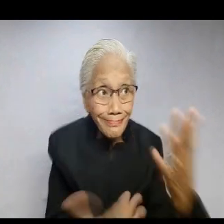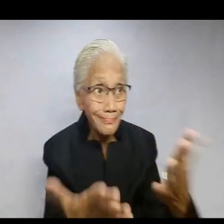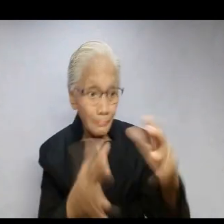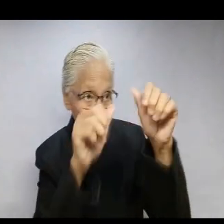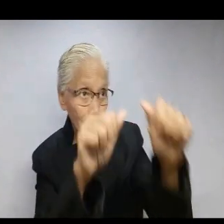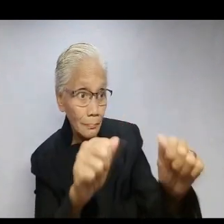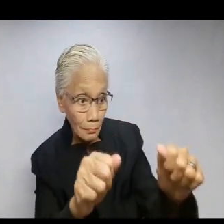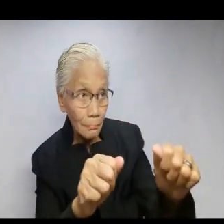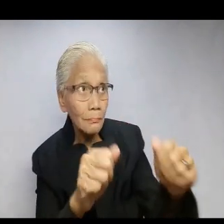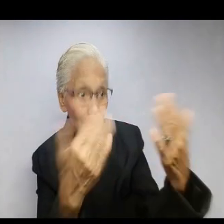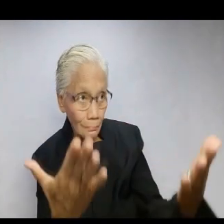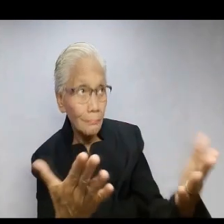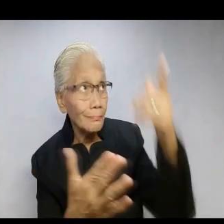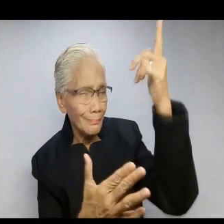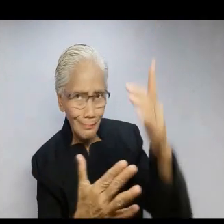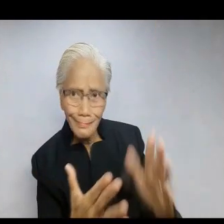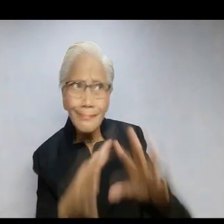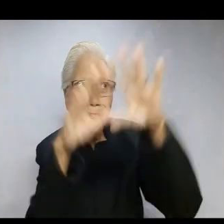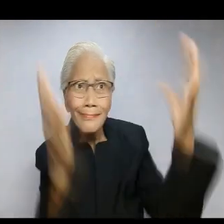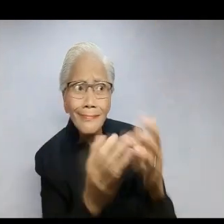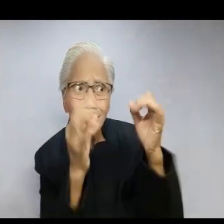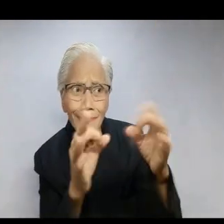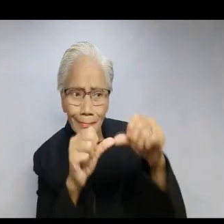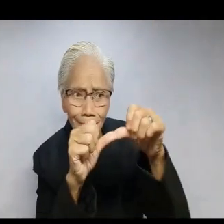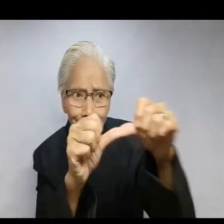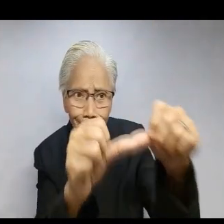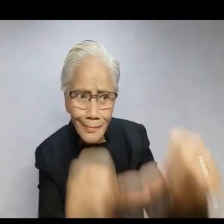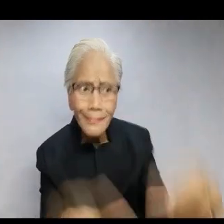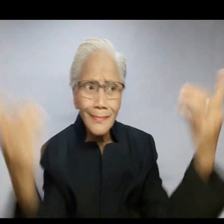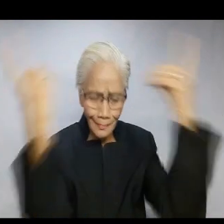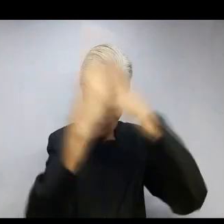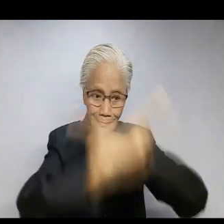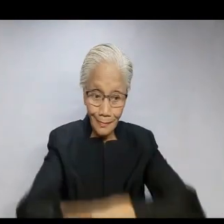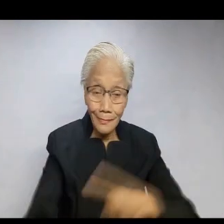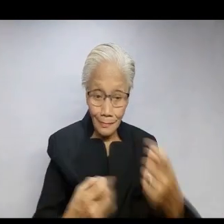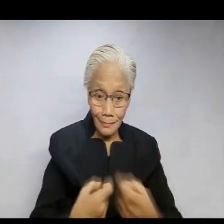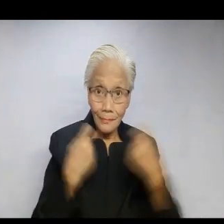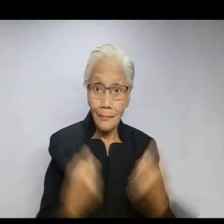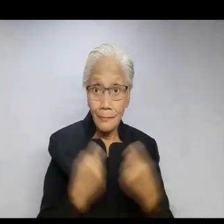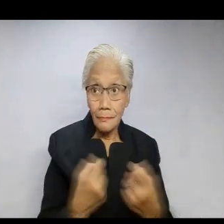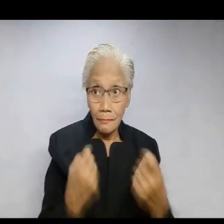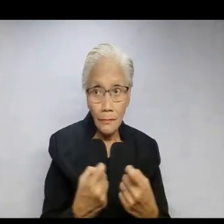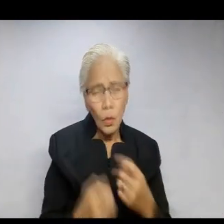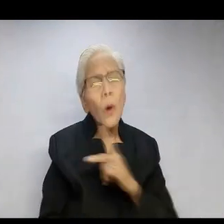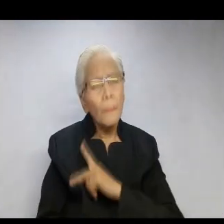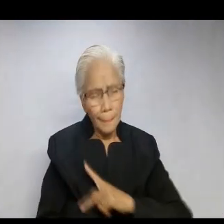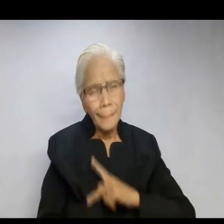whole picture of God's role in our lives if we continue to live in the darkness of